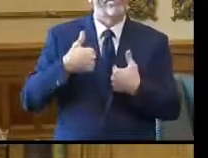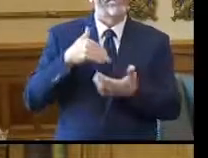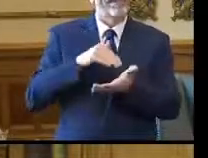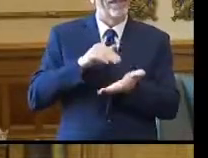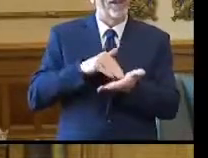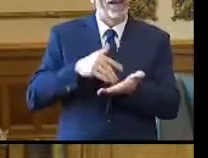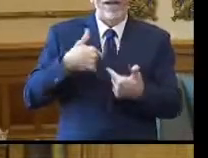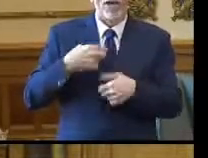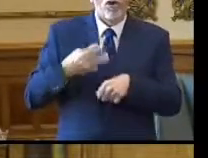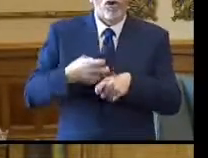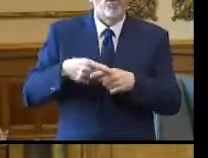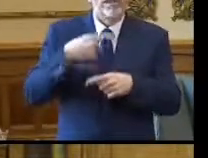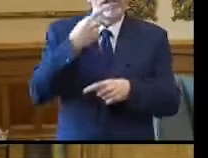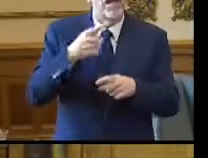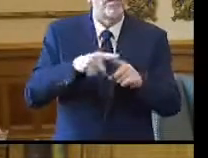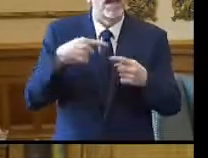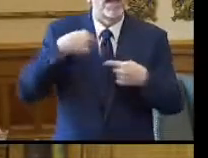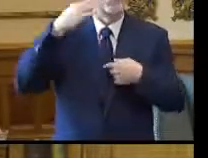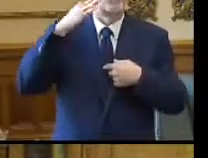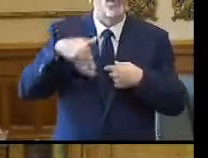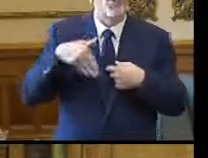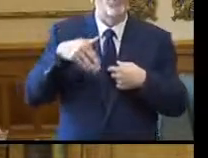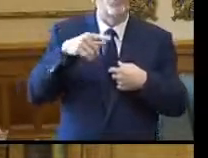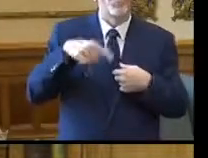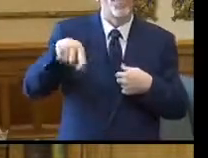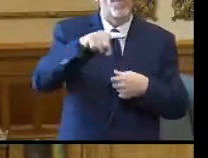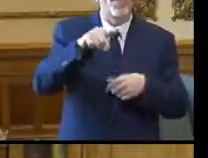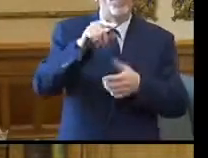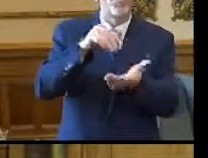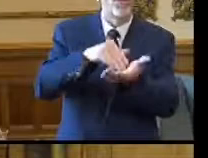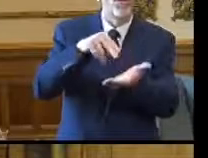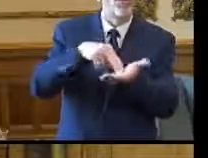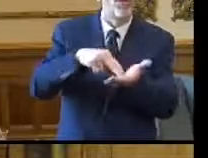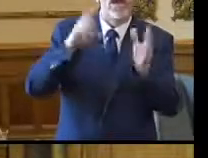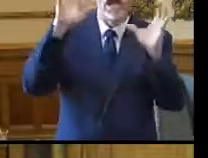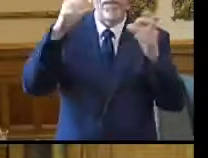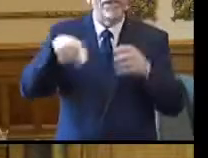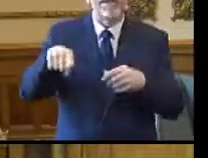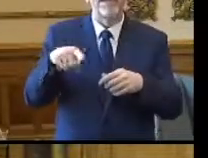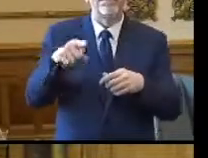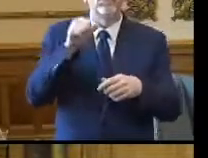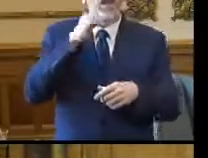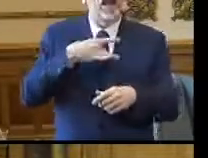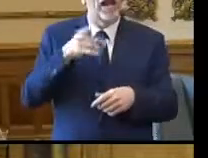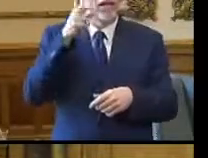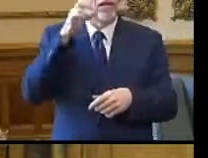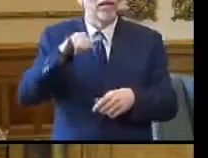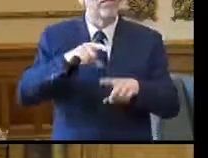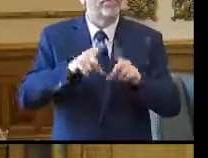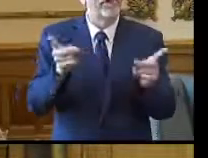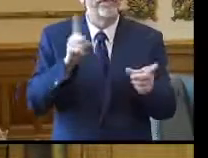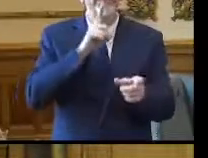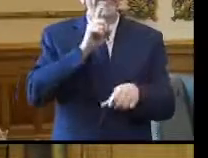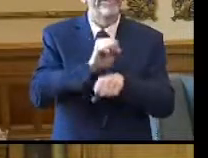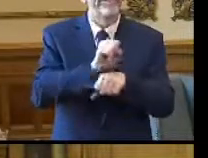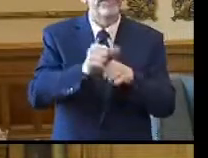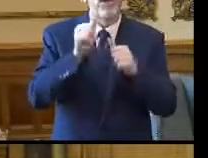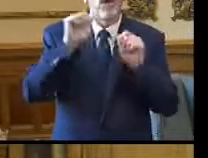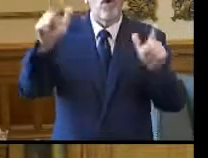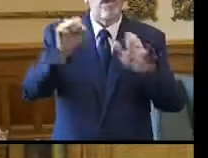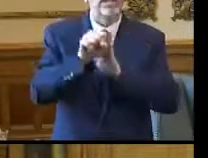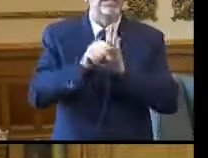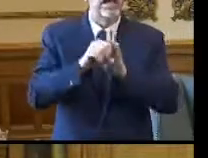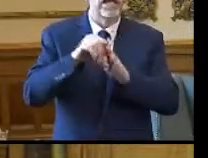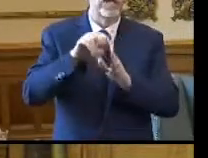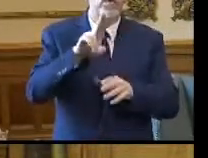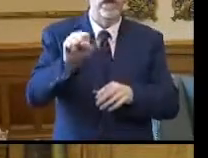and I know that as a healthcare provider and a first responder, that's even harder to hear. But that's the reality that every state across the United